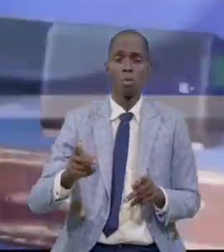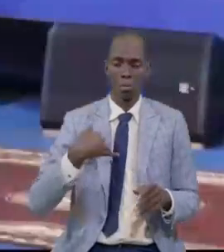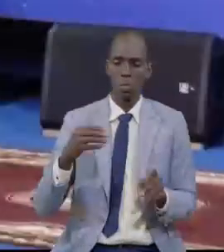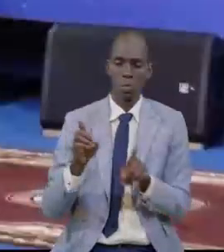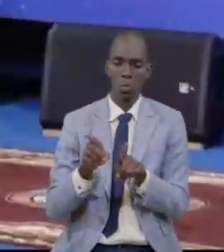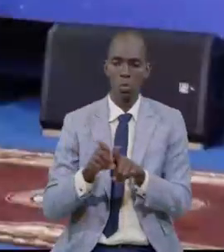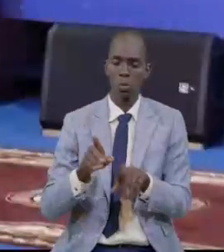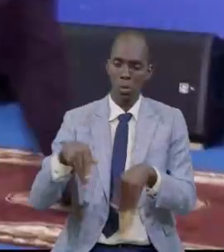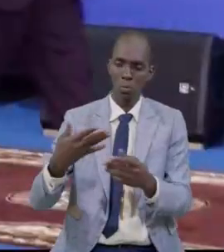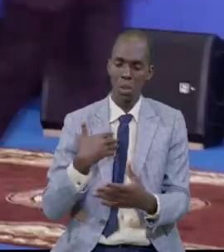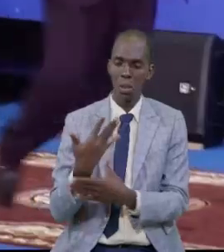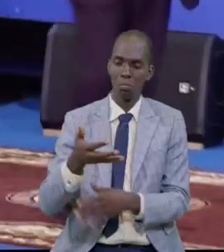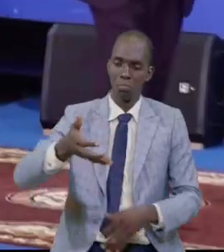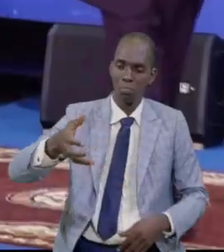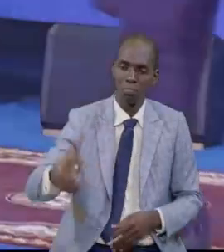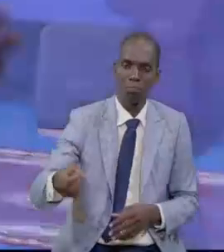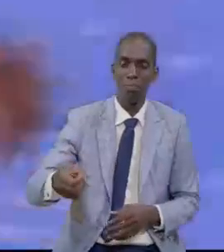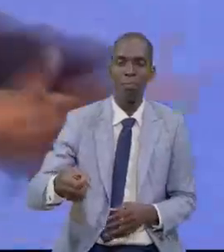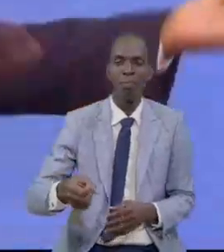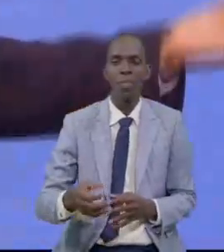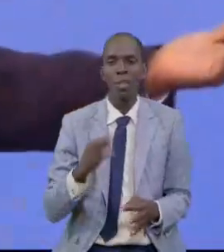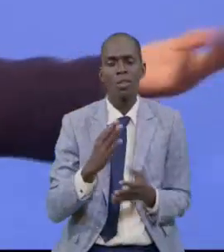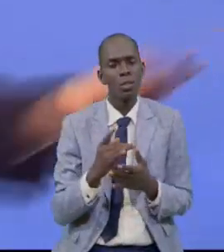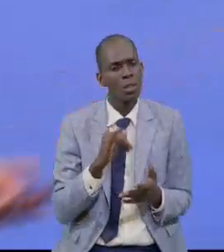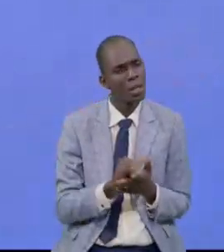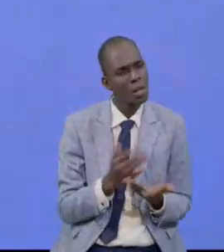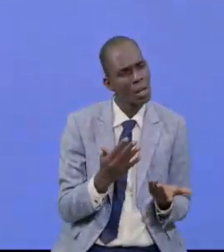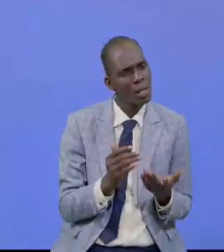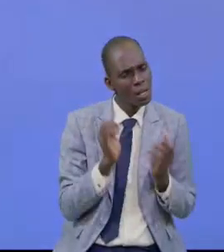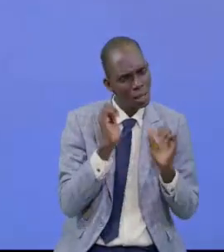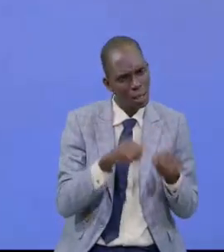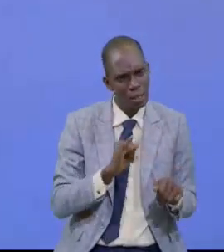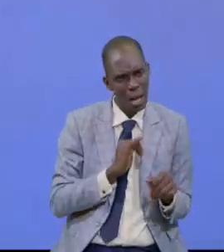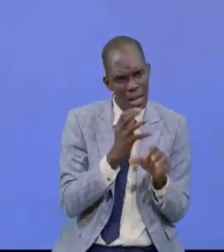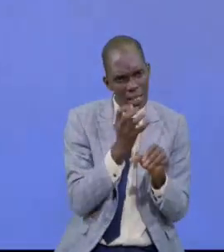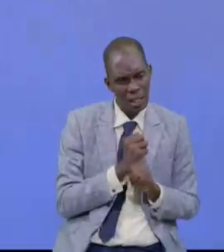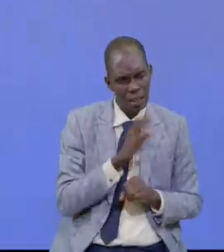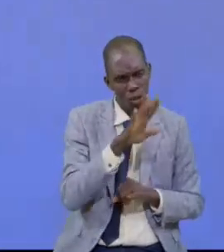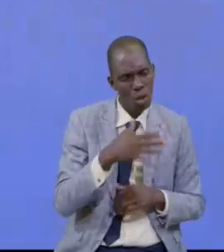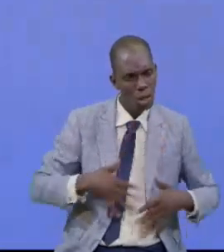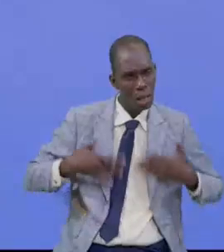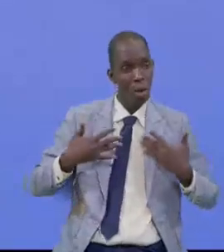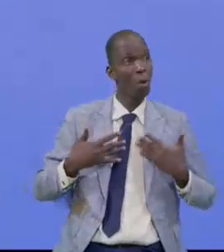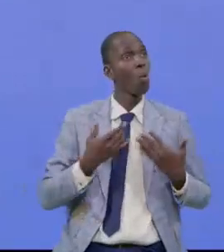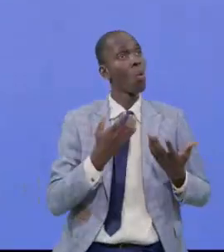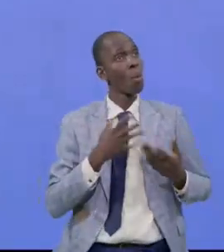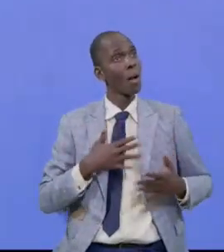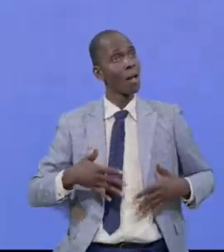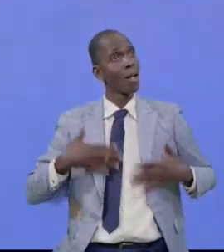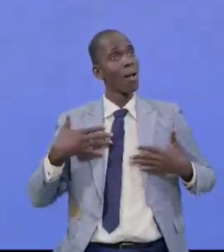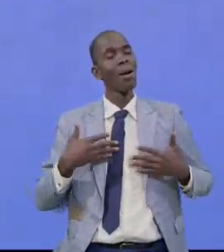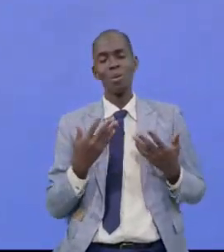that says, can I have your life? Okay, you want my life? Here is my life. We sell